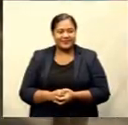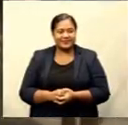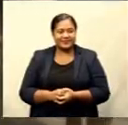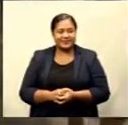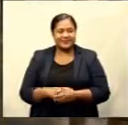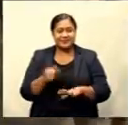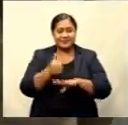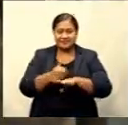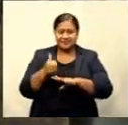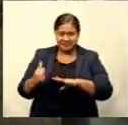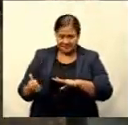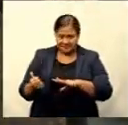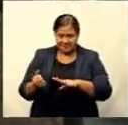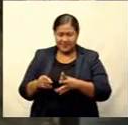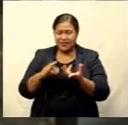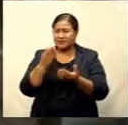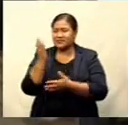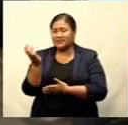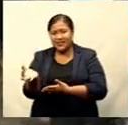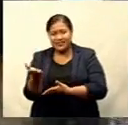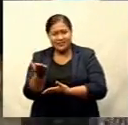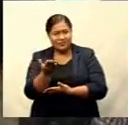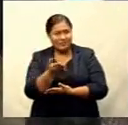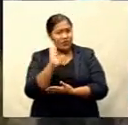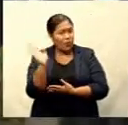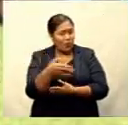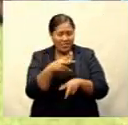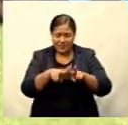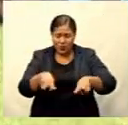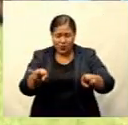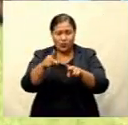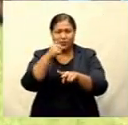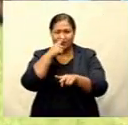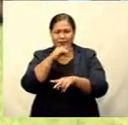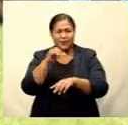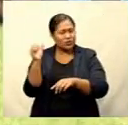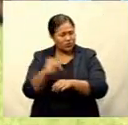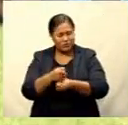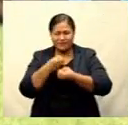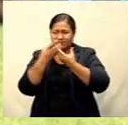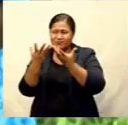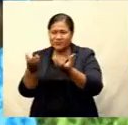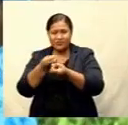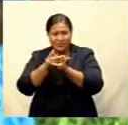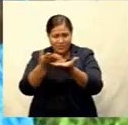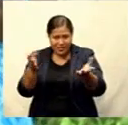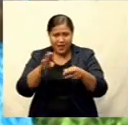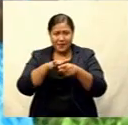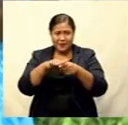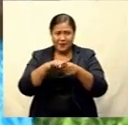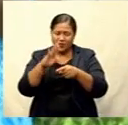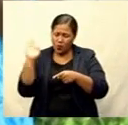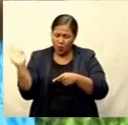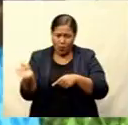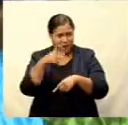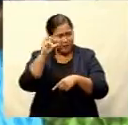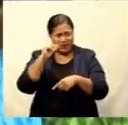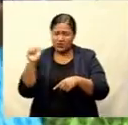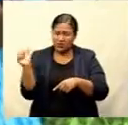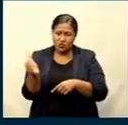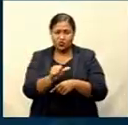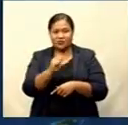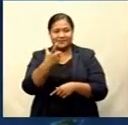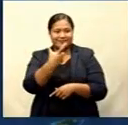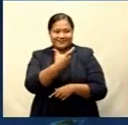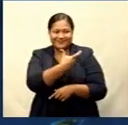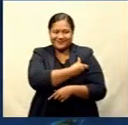The government is pleading with the Vanua and its people to get the message across for all eligible Fijian to get vaccinated.